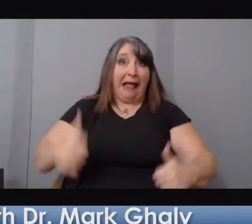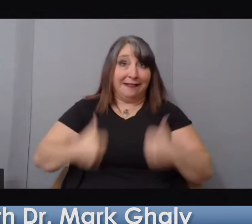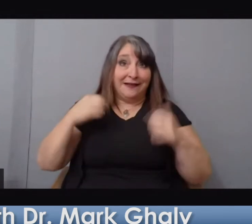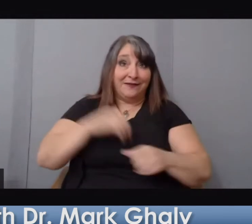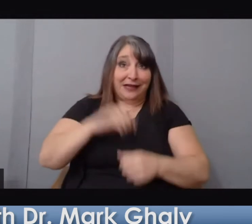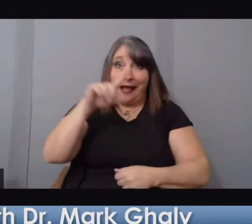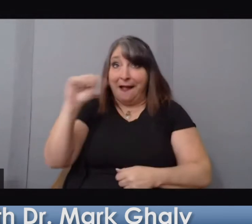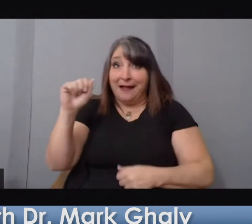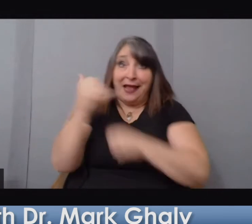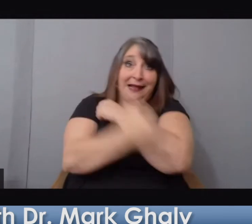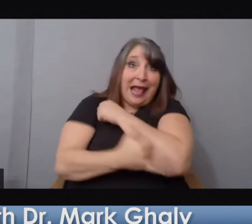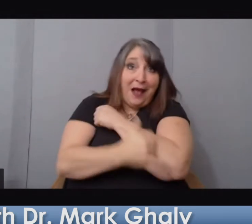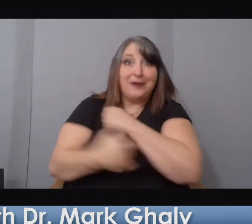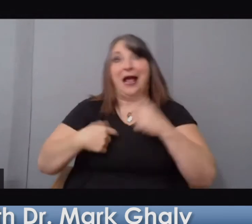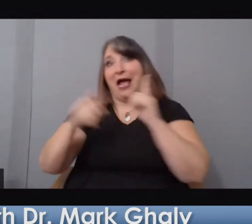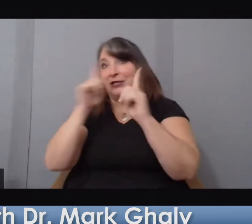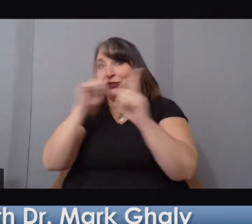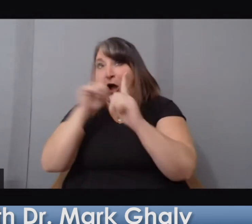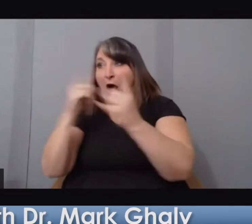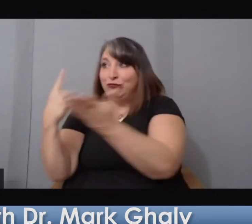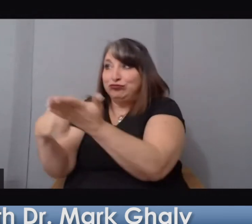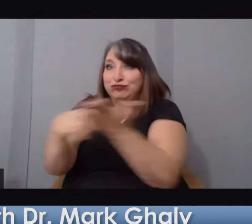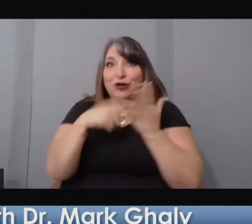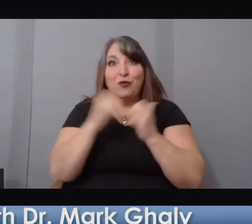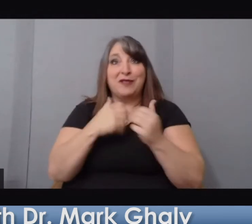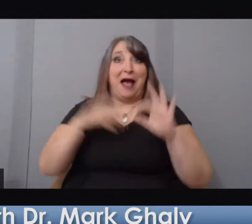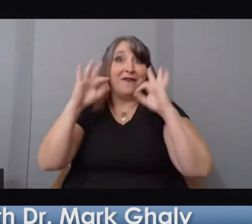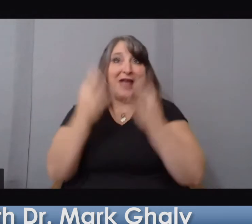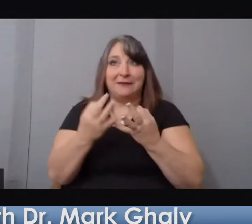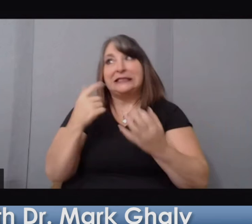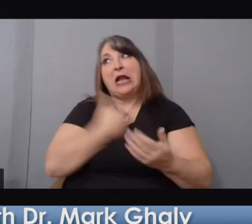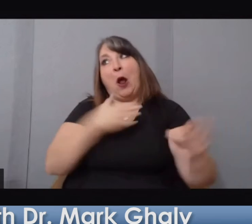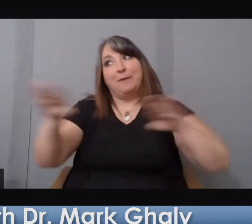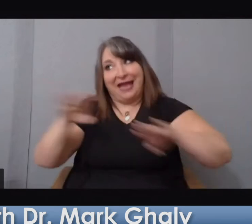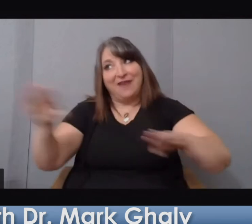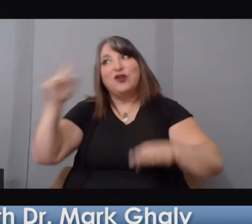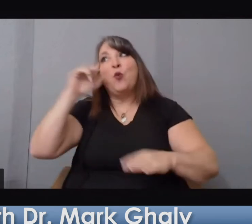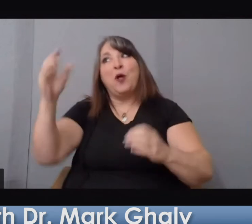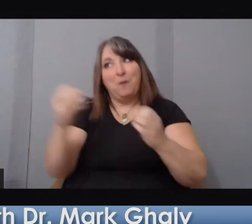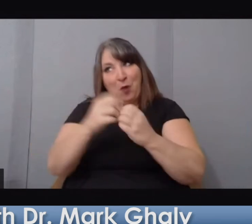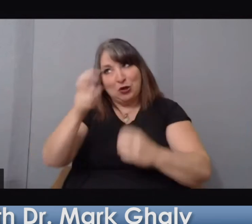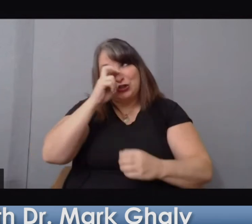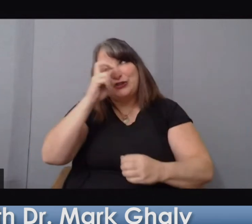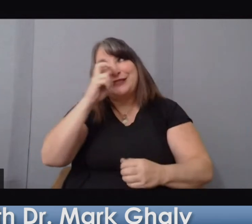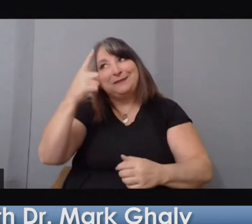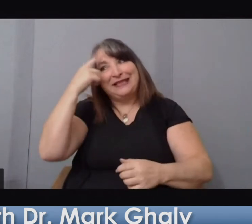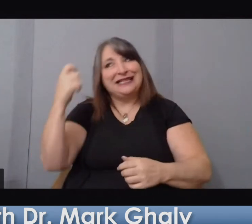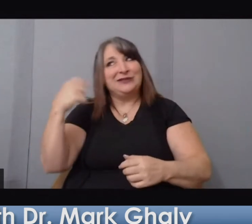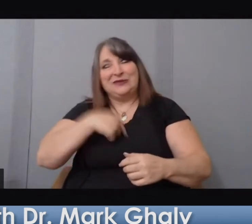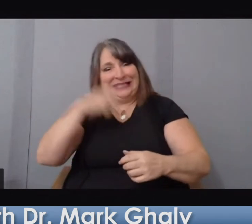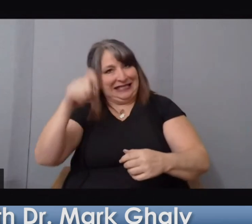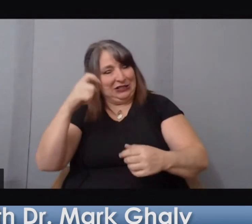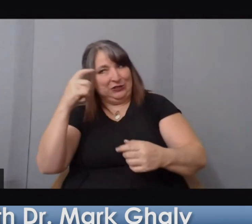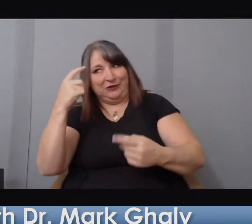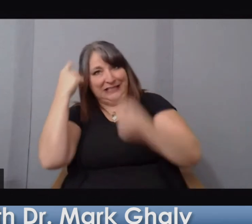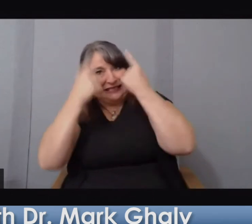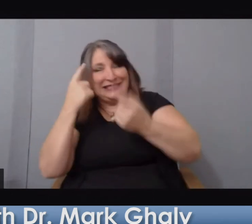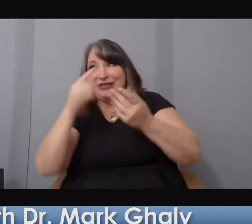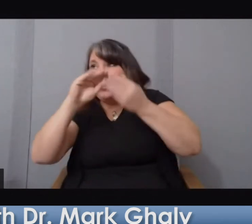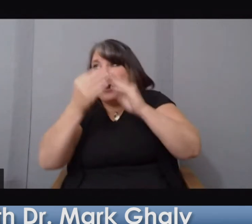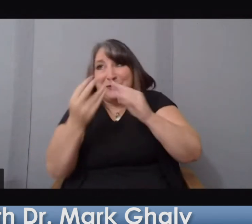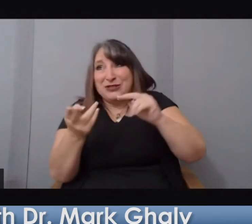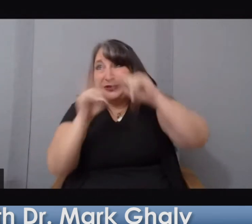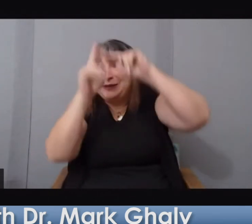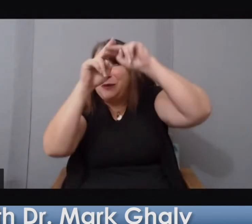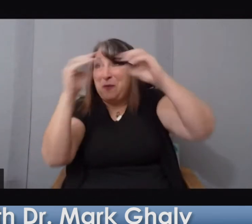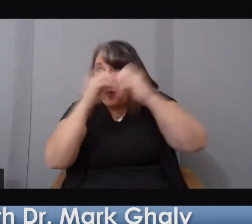been talking to my own family about how we are going to adjust our own behaviors, considering the surge in cases and